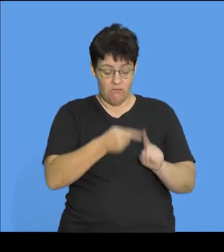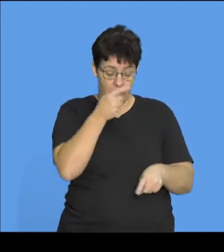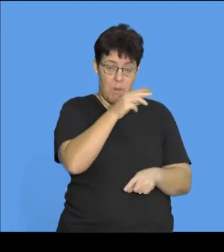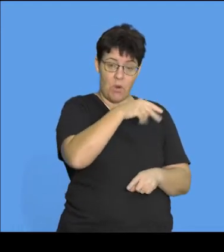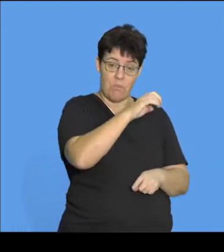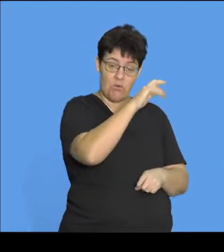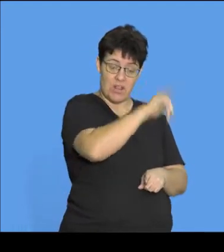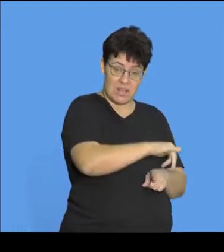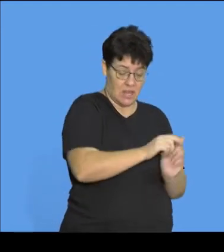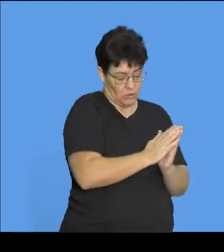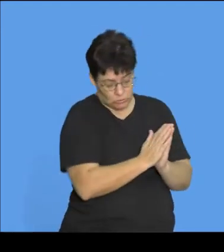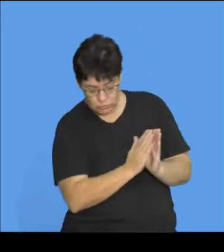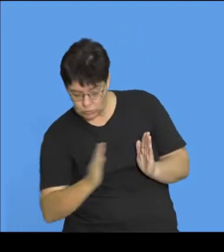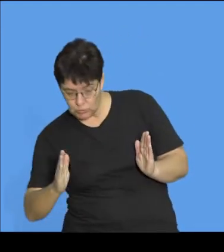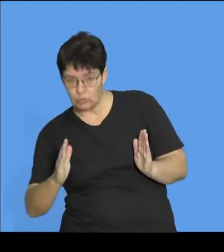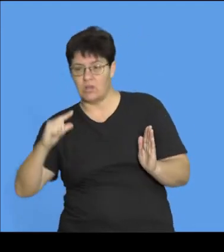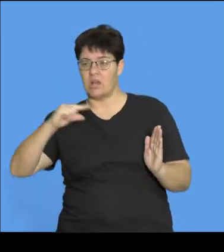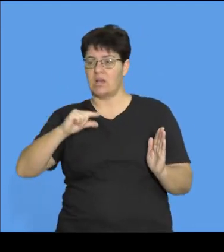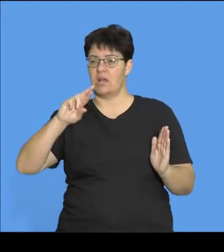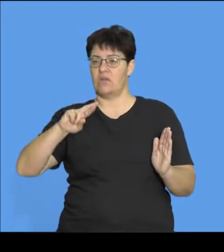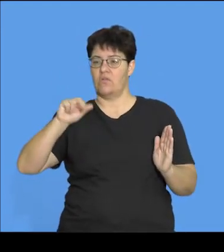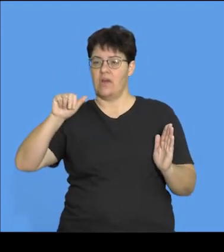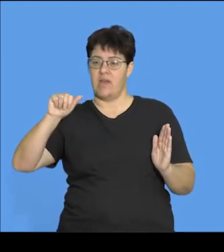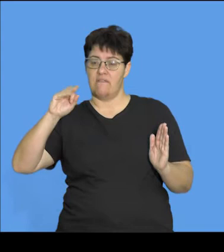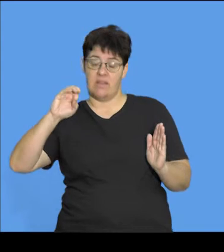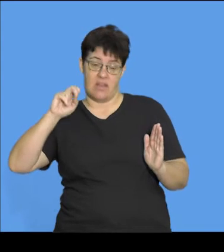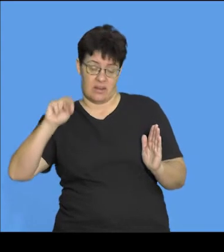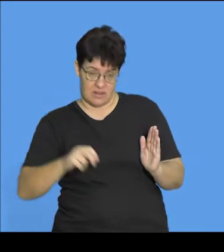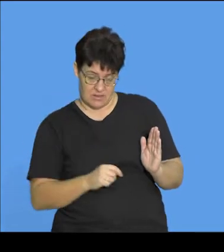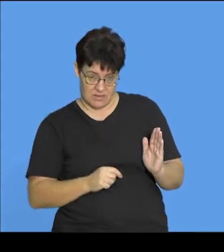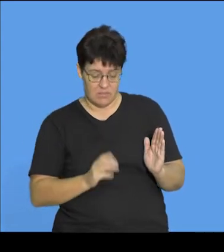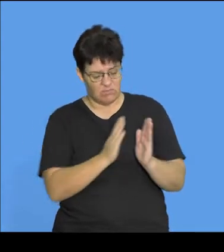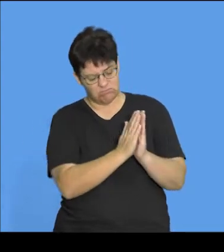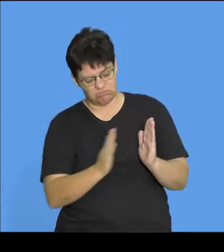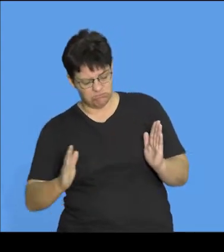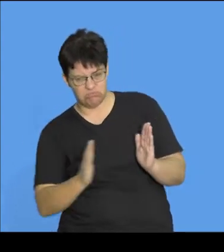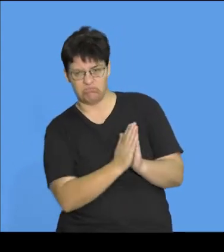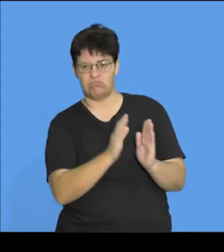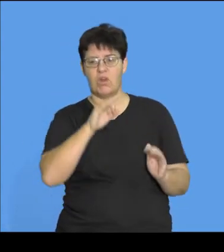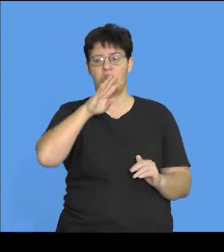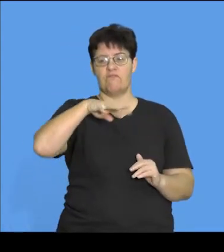follicle all the way to the Graafian follicle, that takes a period of 14 days.